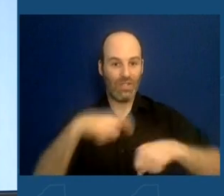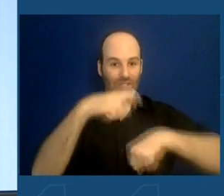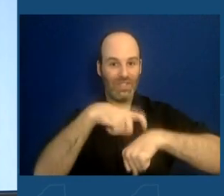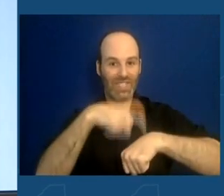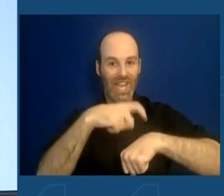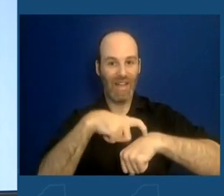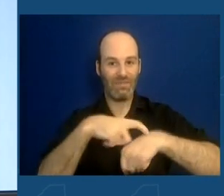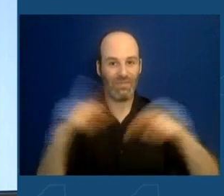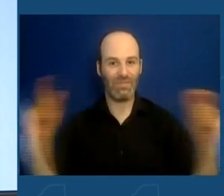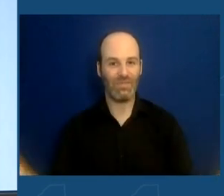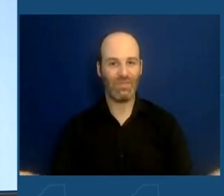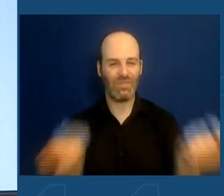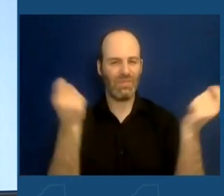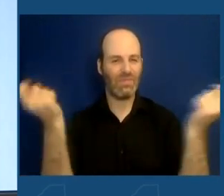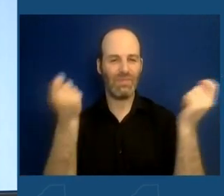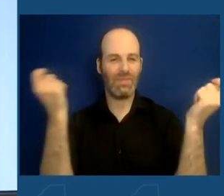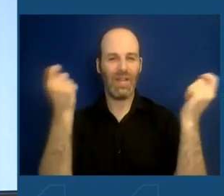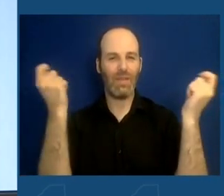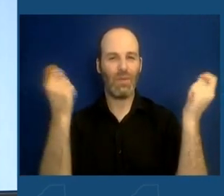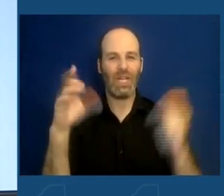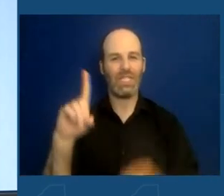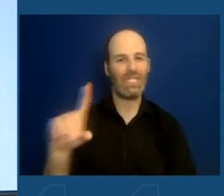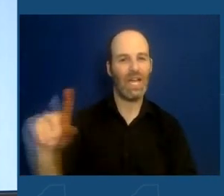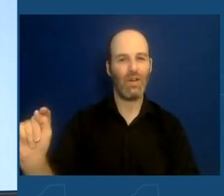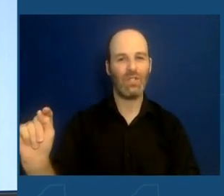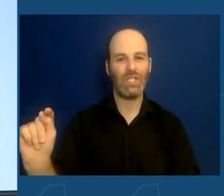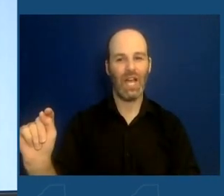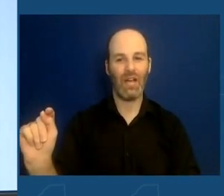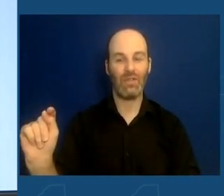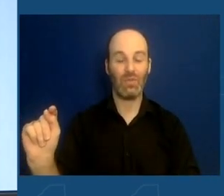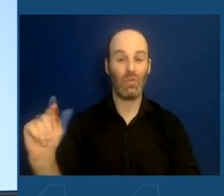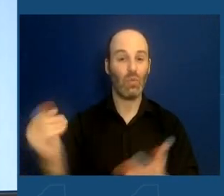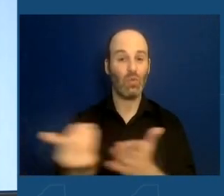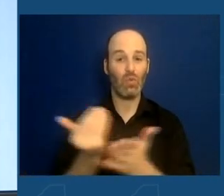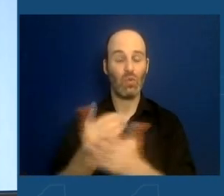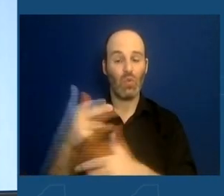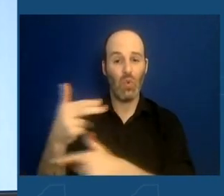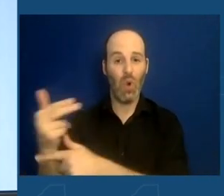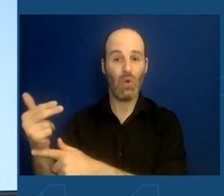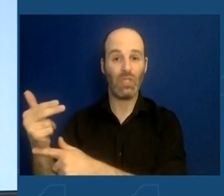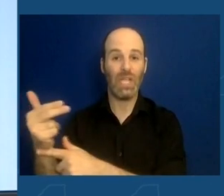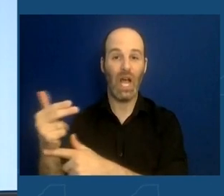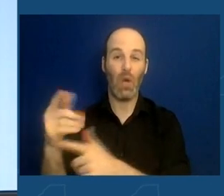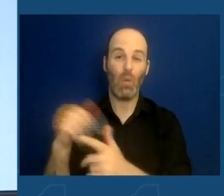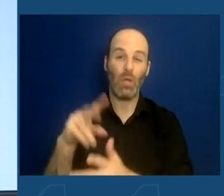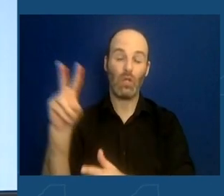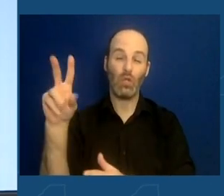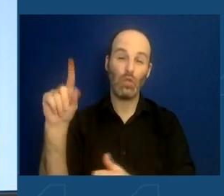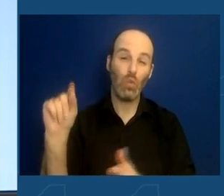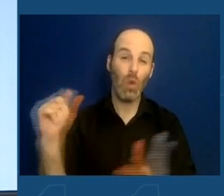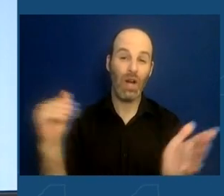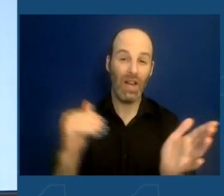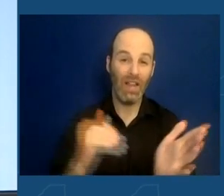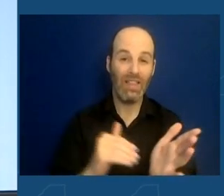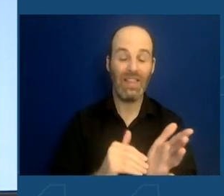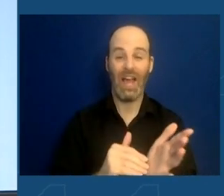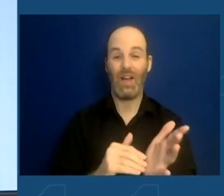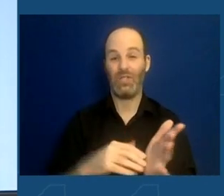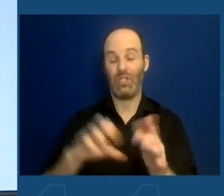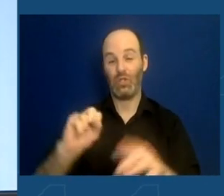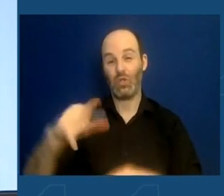celebrate the downtown, this great hotel, with 20,000 square feet, 30,000 gallons of